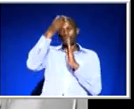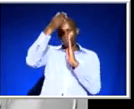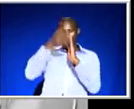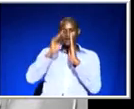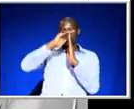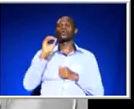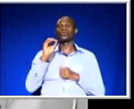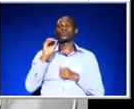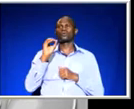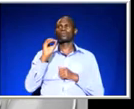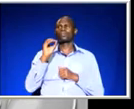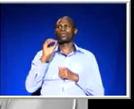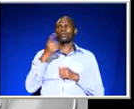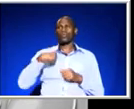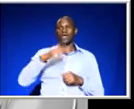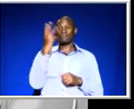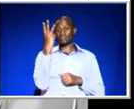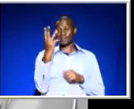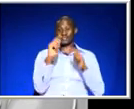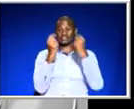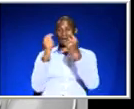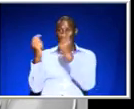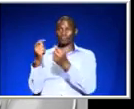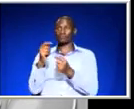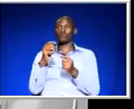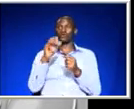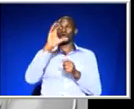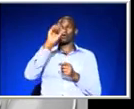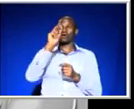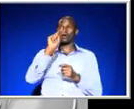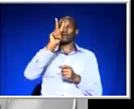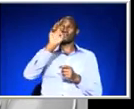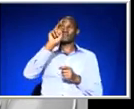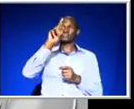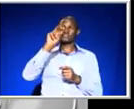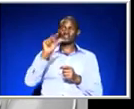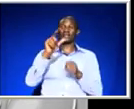is straight. So we have three types of converging lenses.